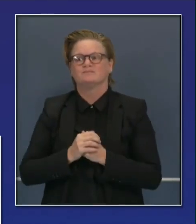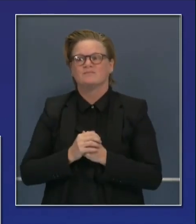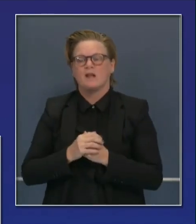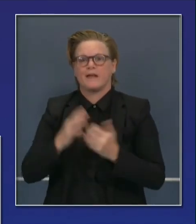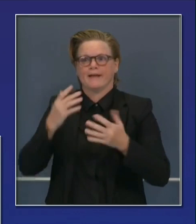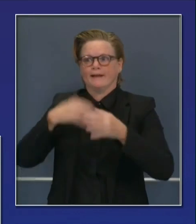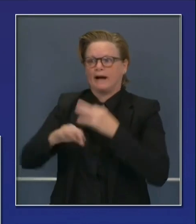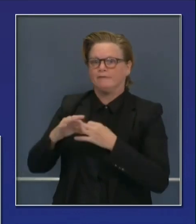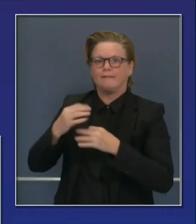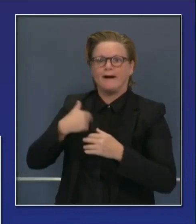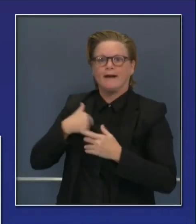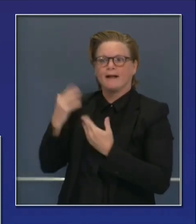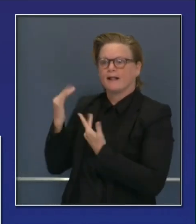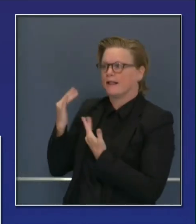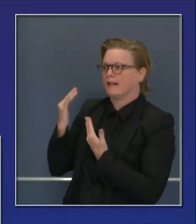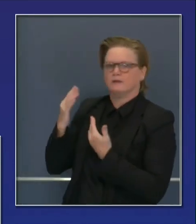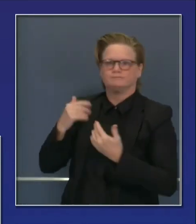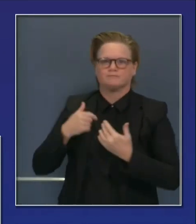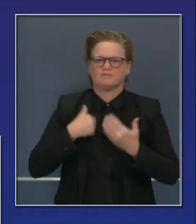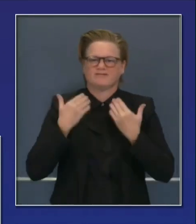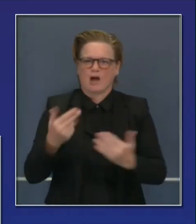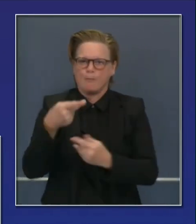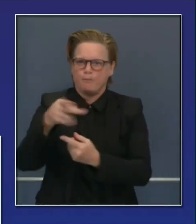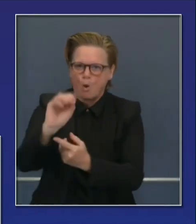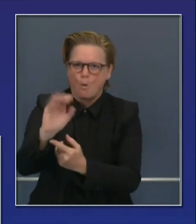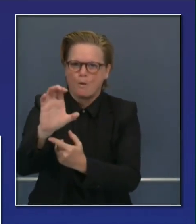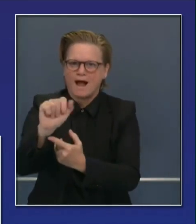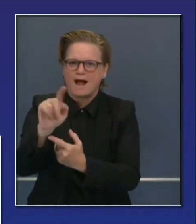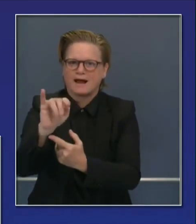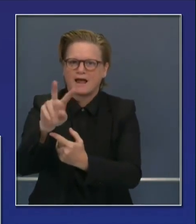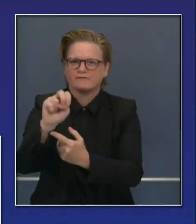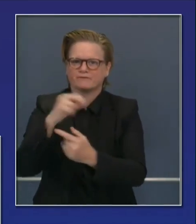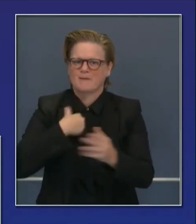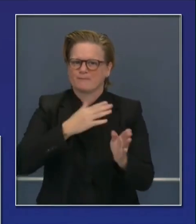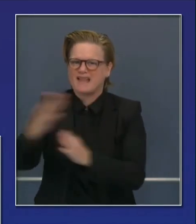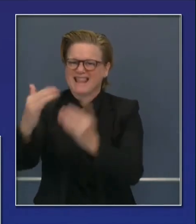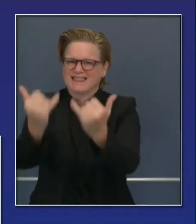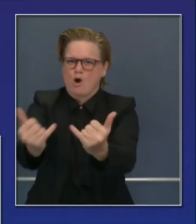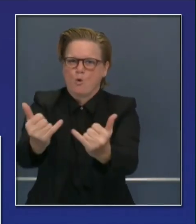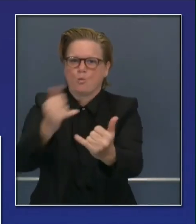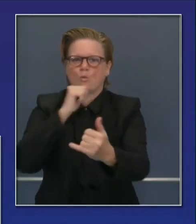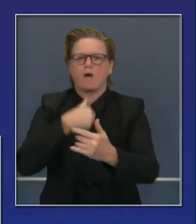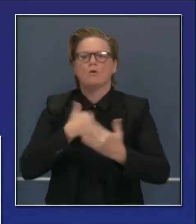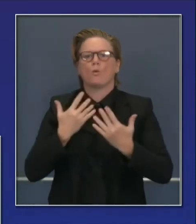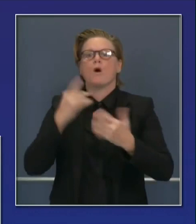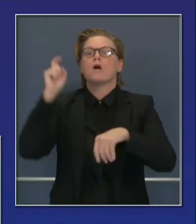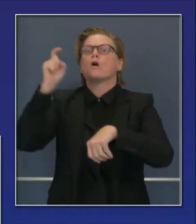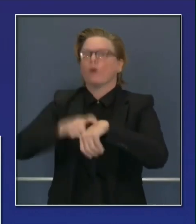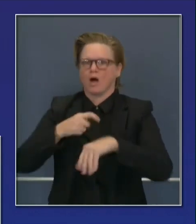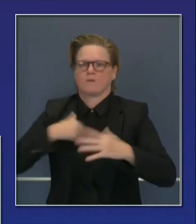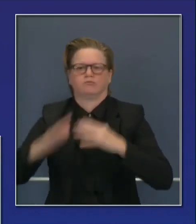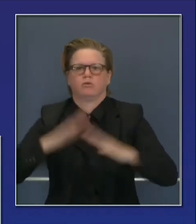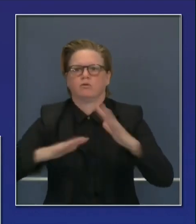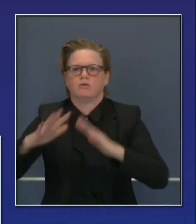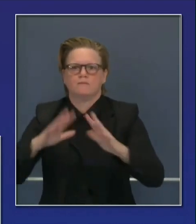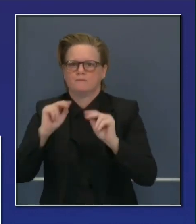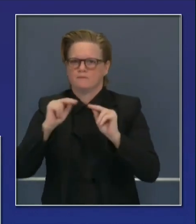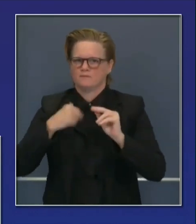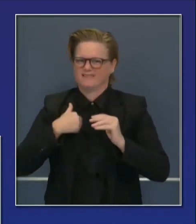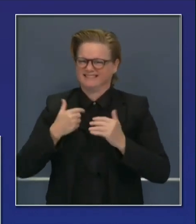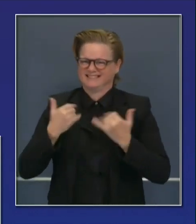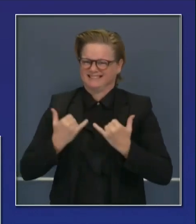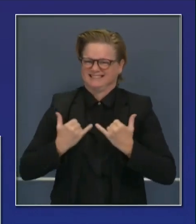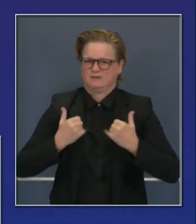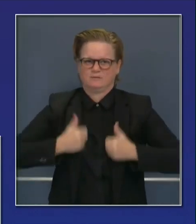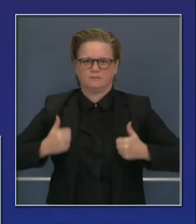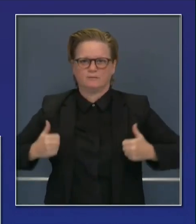capacity in terms of their ability to receive patients. Here is a list of 9 additional facilities. I've referenced a number